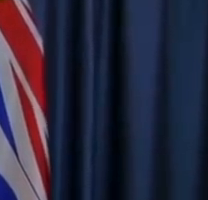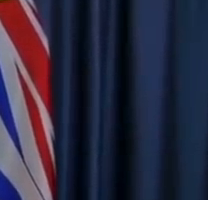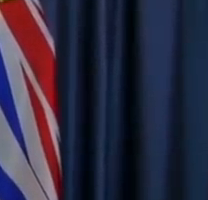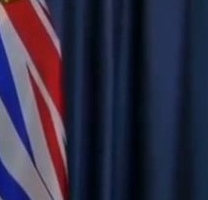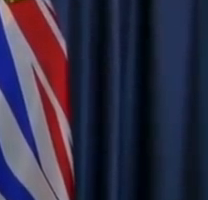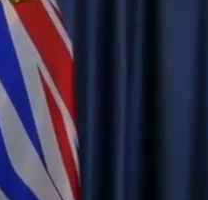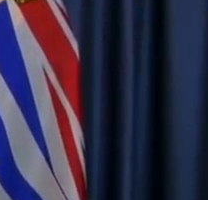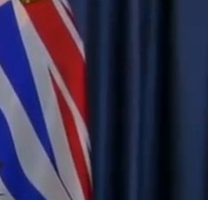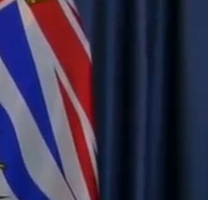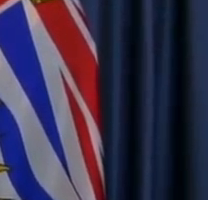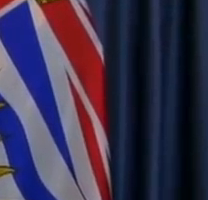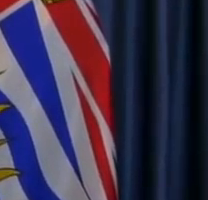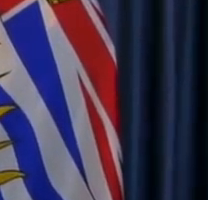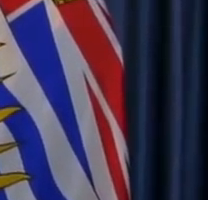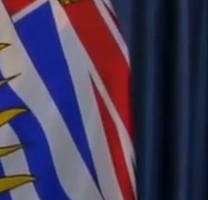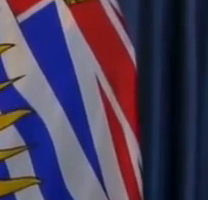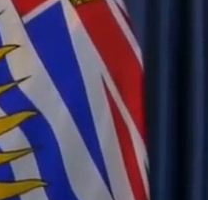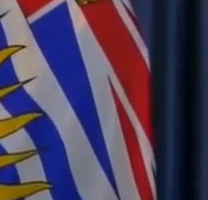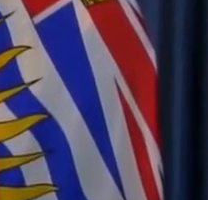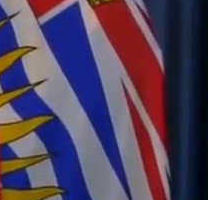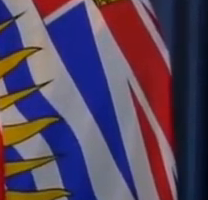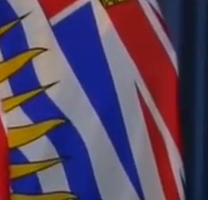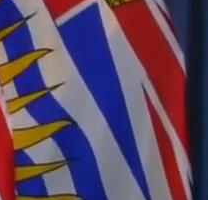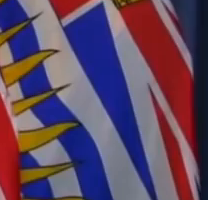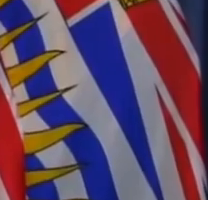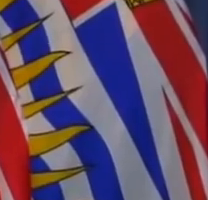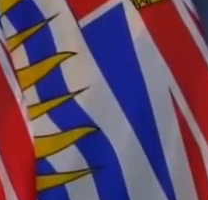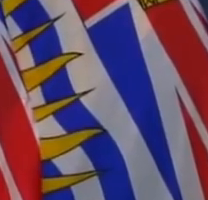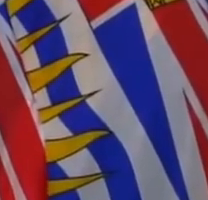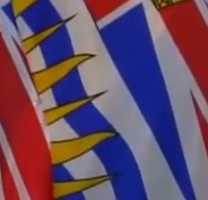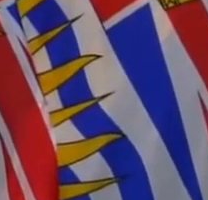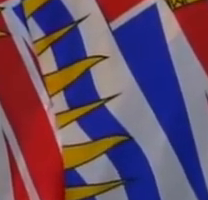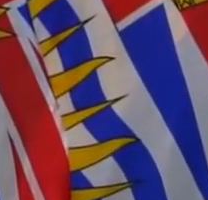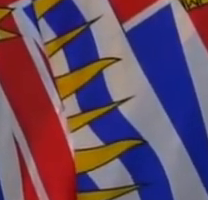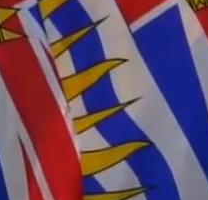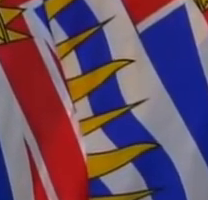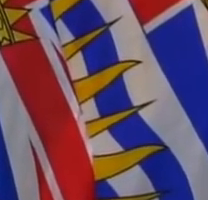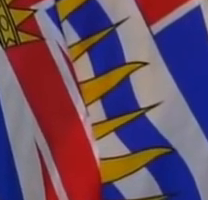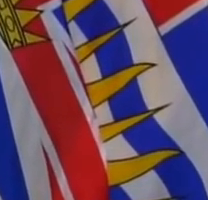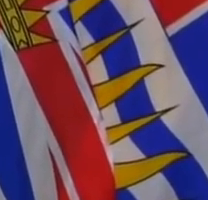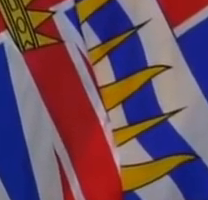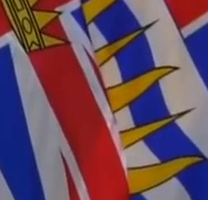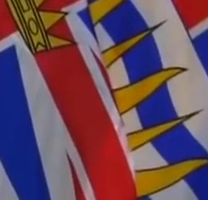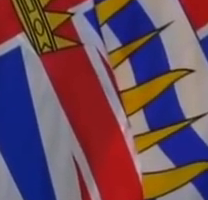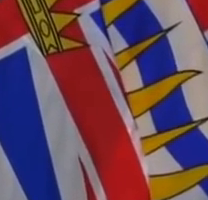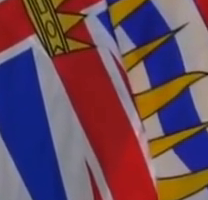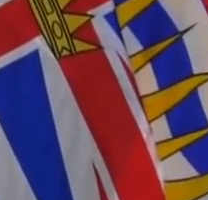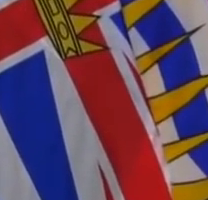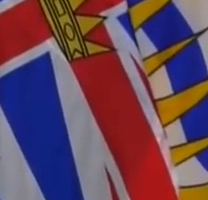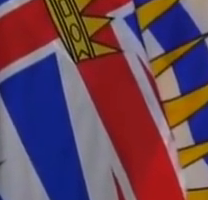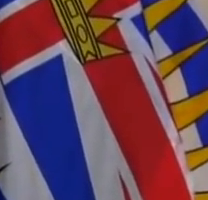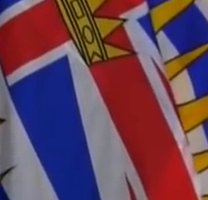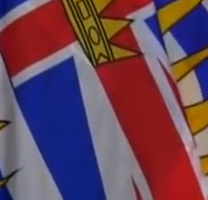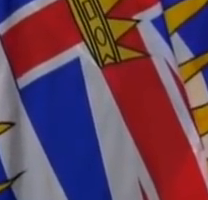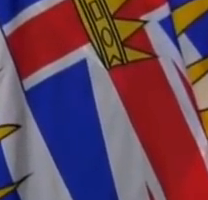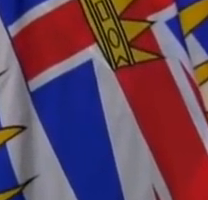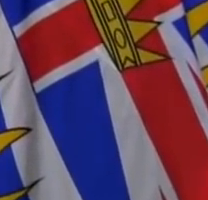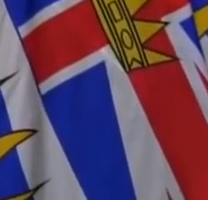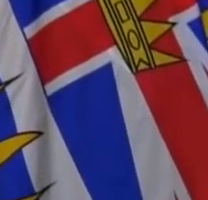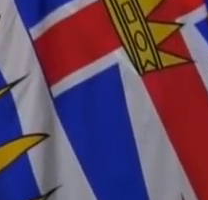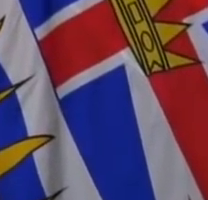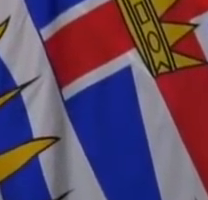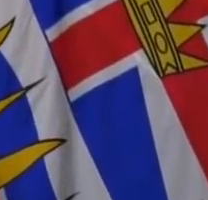Good afternoon. I'm Dr. Bonnie Henry, the Provincial Health Officer for British Columbia, and today this is our COVID-19 update for